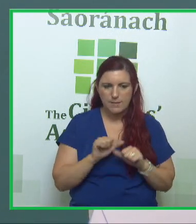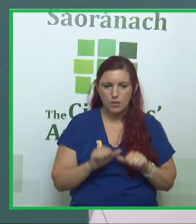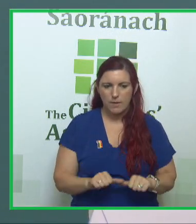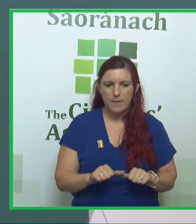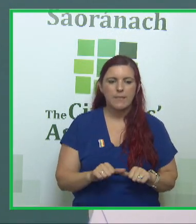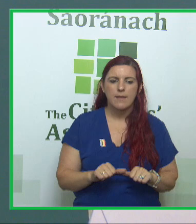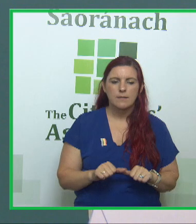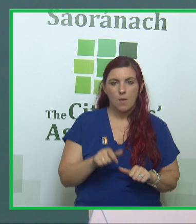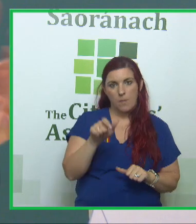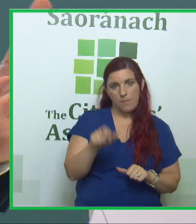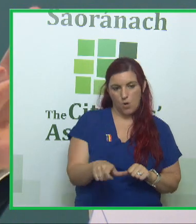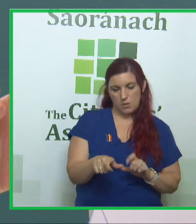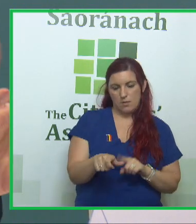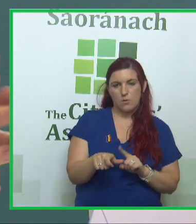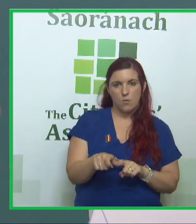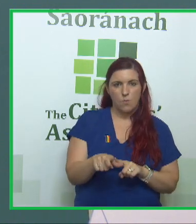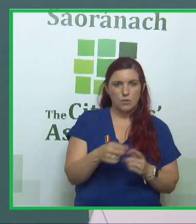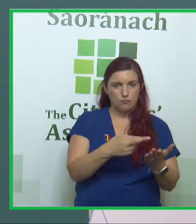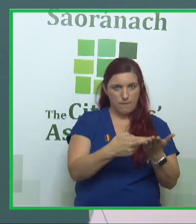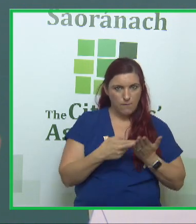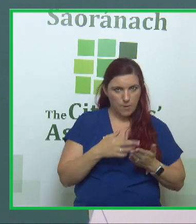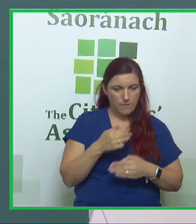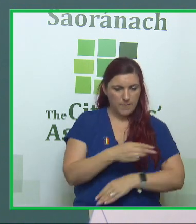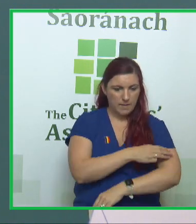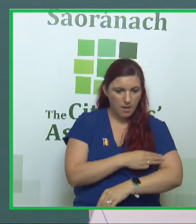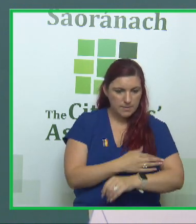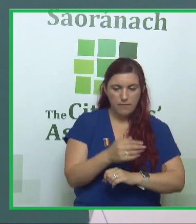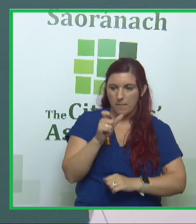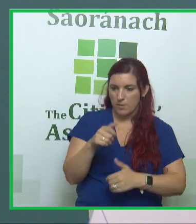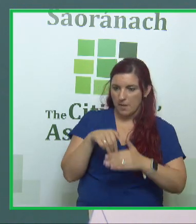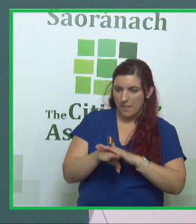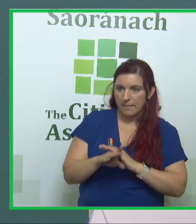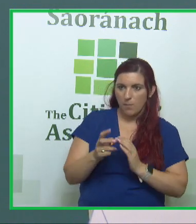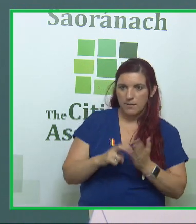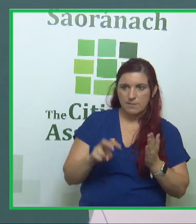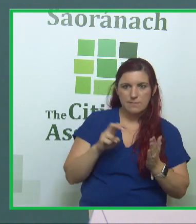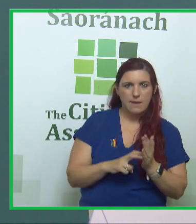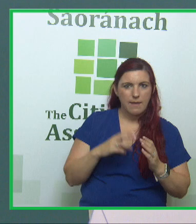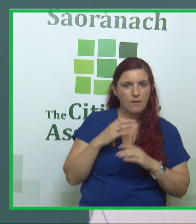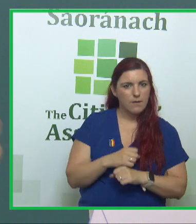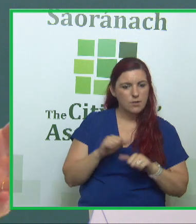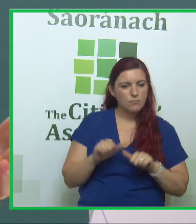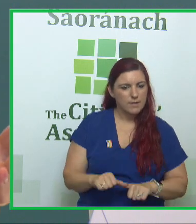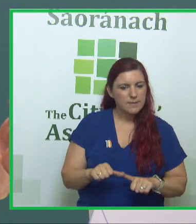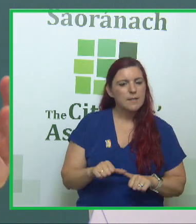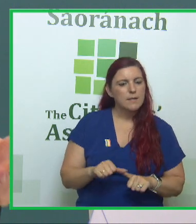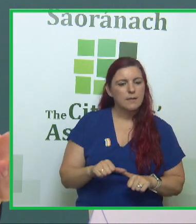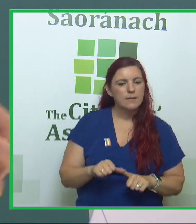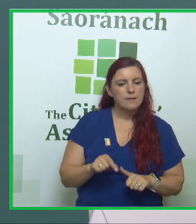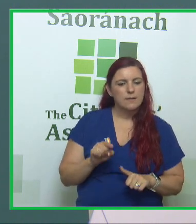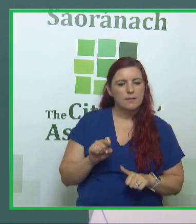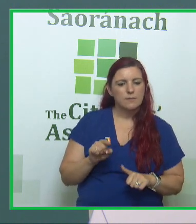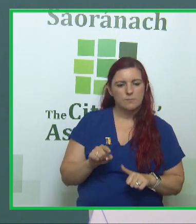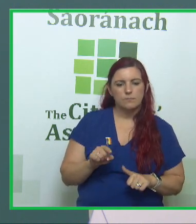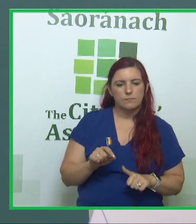the person, when the time comes and they want to, they will sign. And it's working